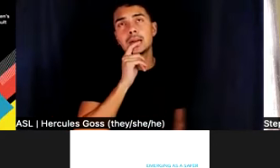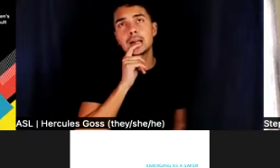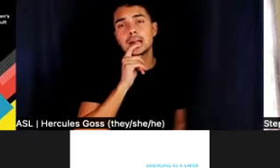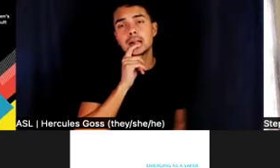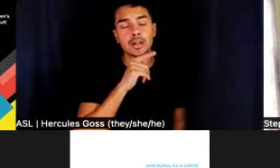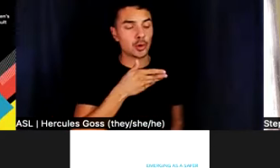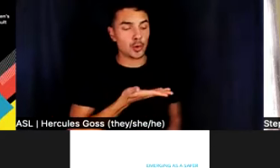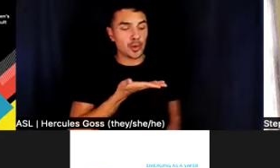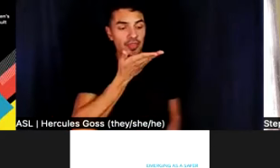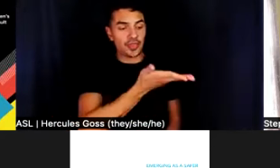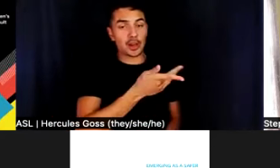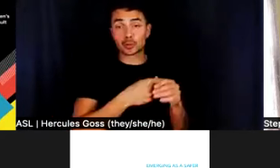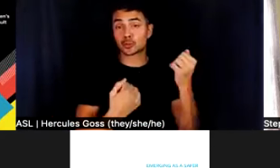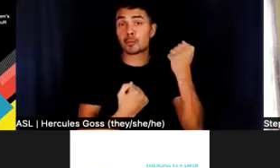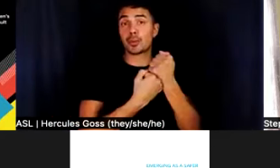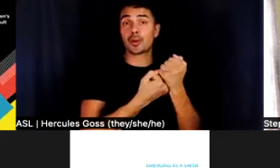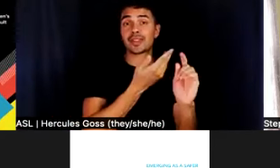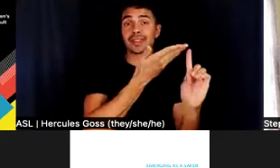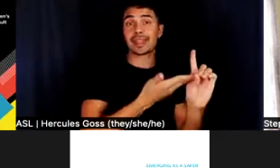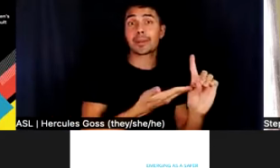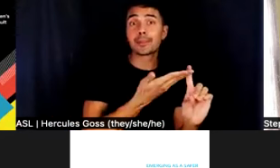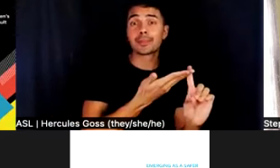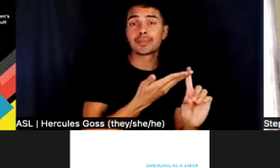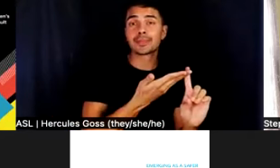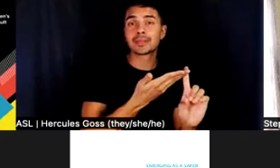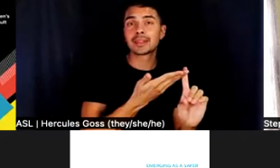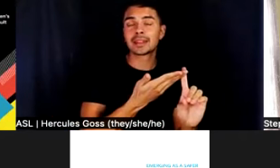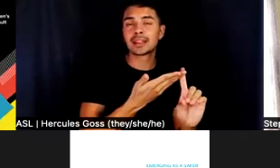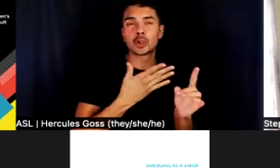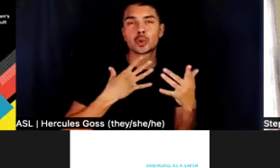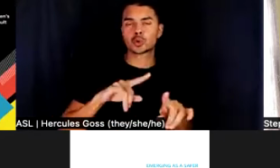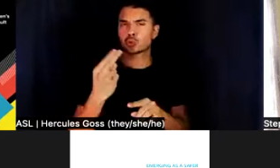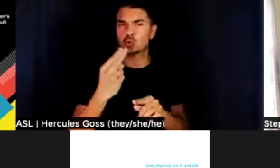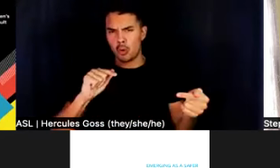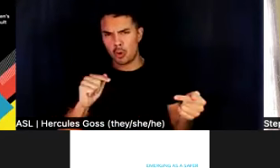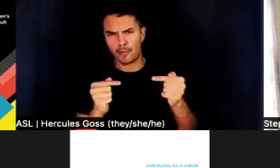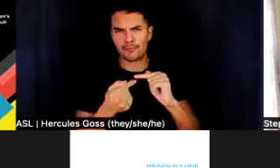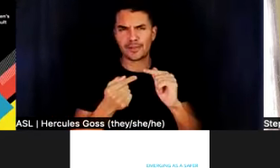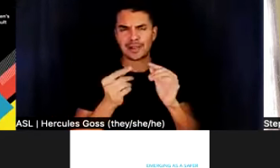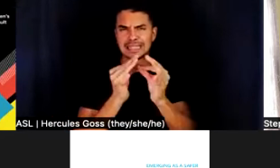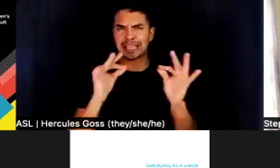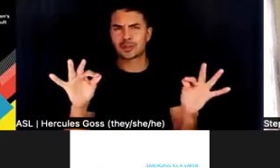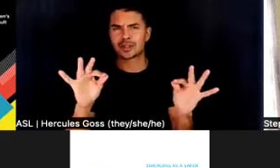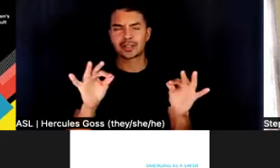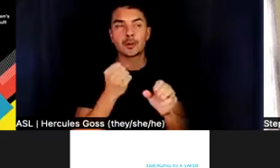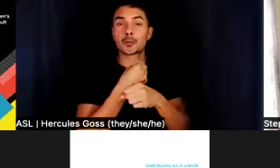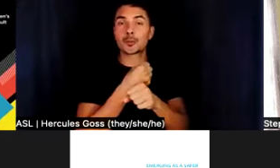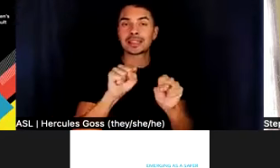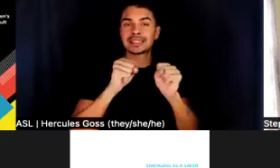you're there to support them, and by not using harmful language. So also just creating that safe space